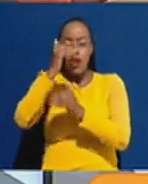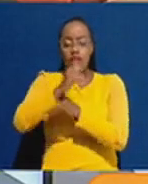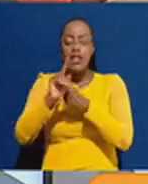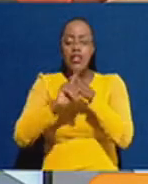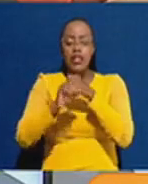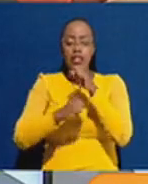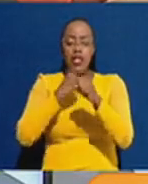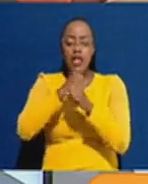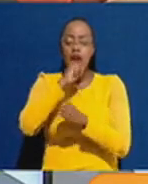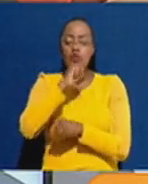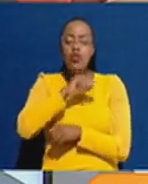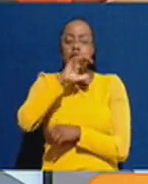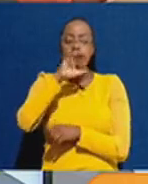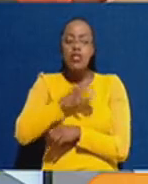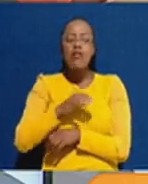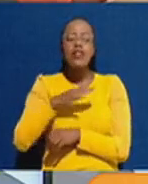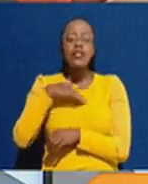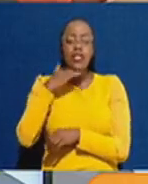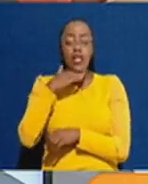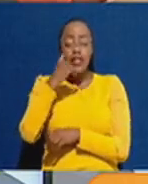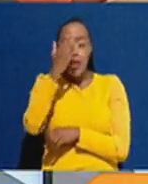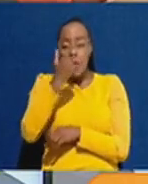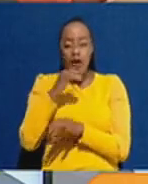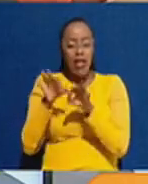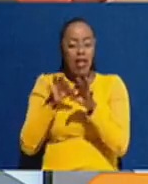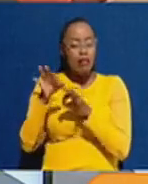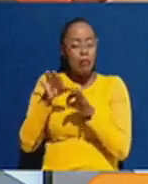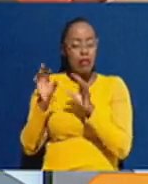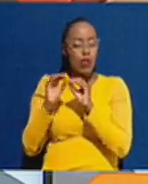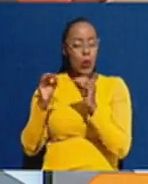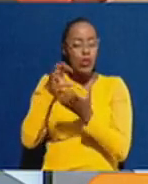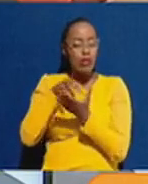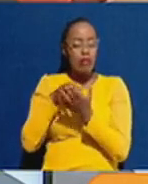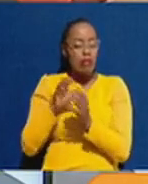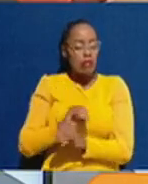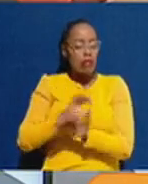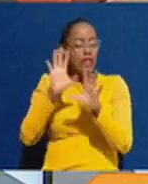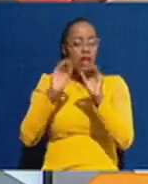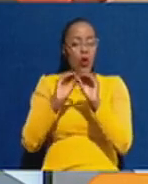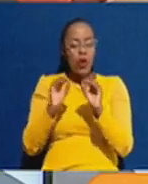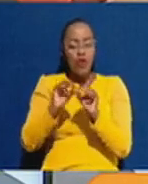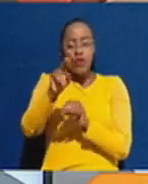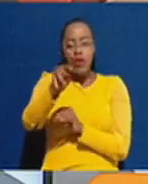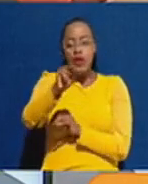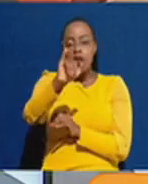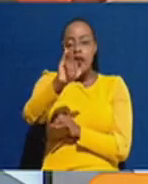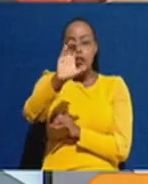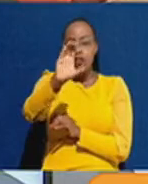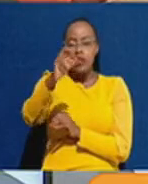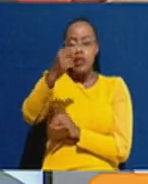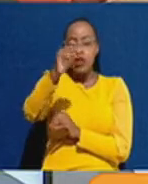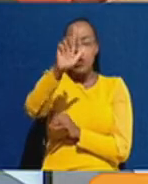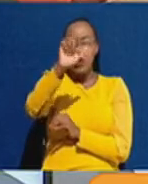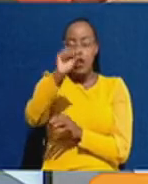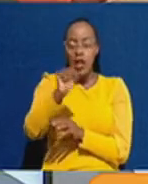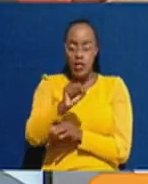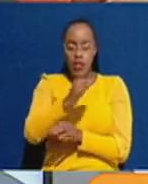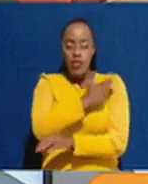six-year-old son died in what they term unexplained circumstances. According to Nicholas Kitony, the hospital